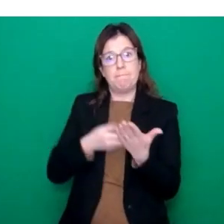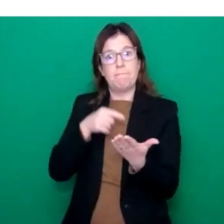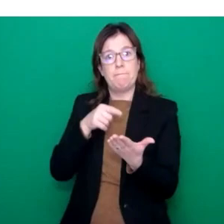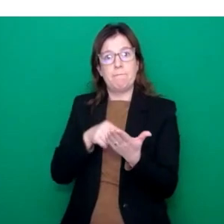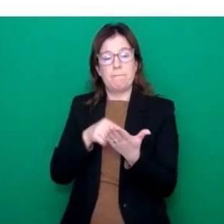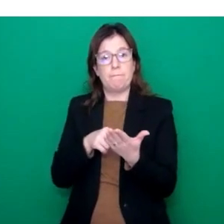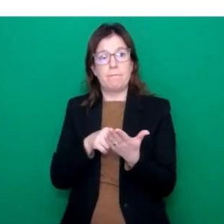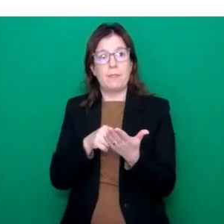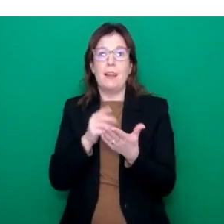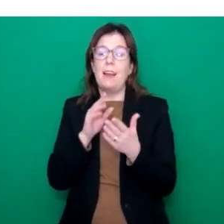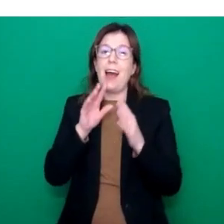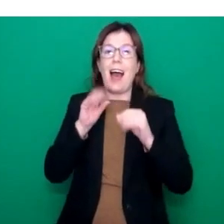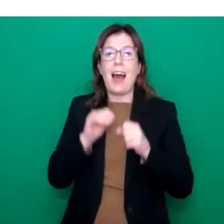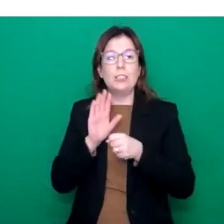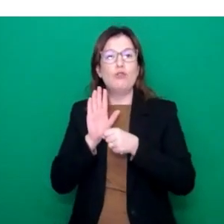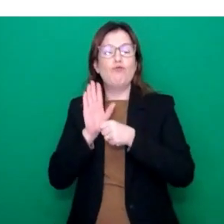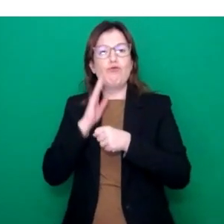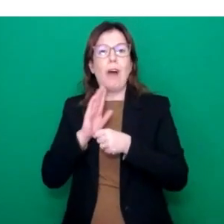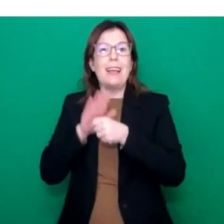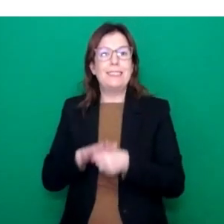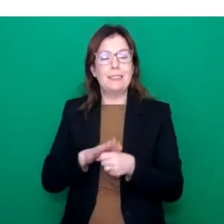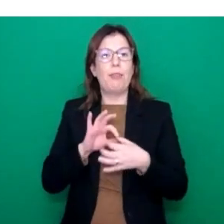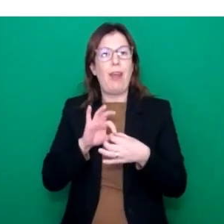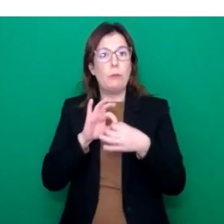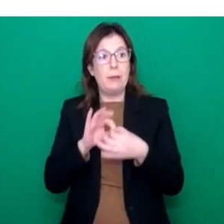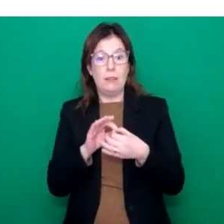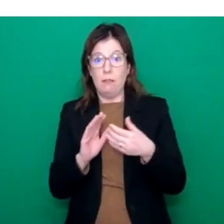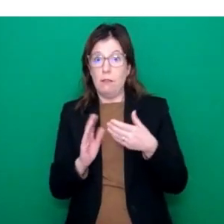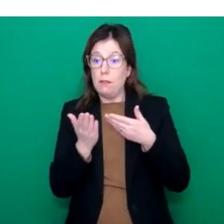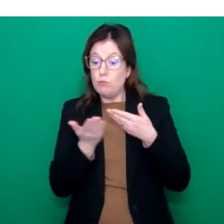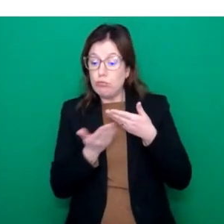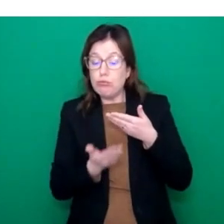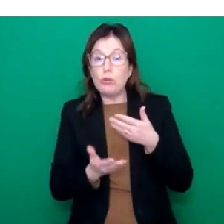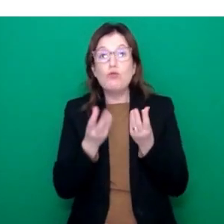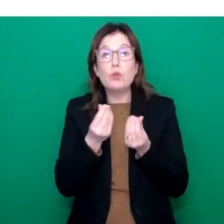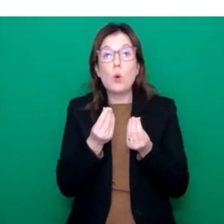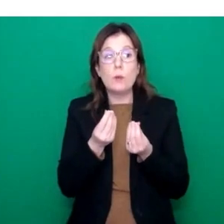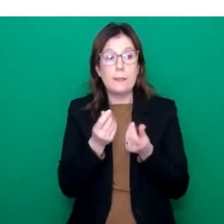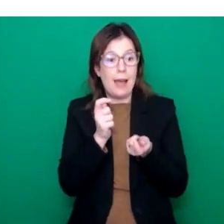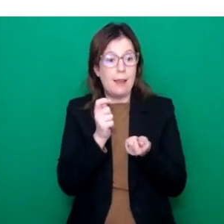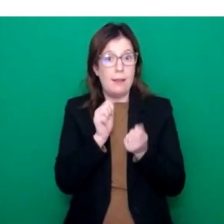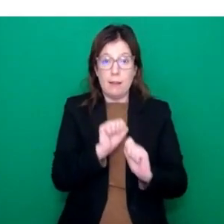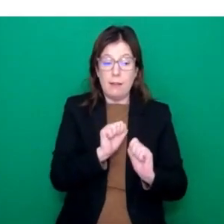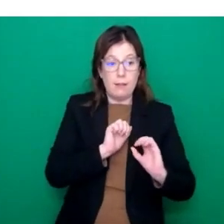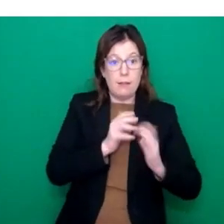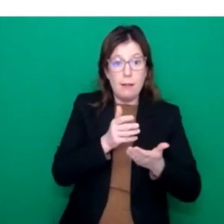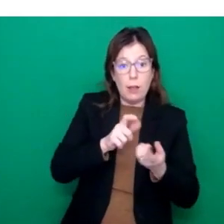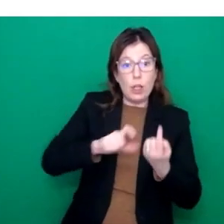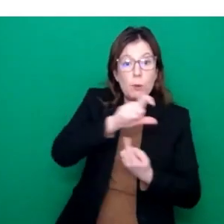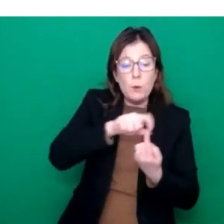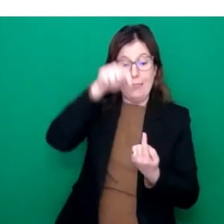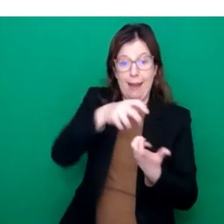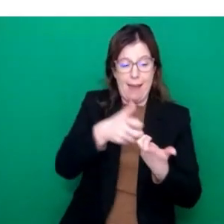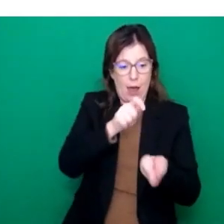be an anti-racist therapist, with a range of resources around different adaptations within different communities.